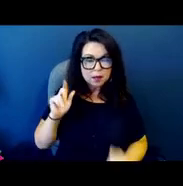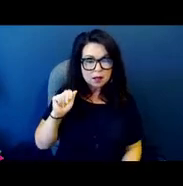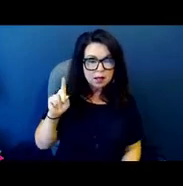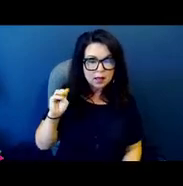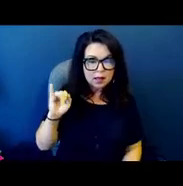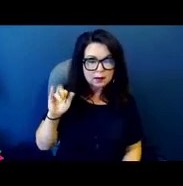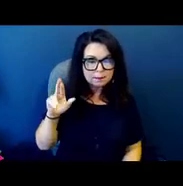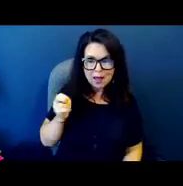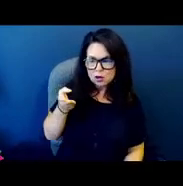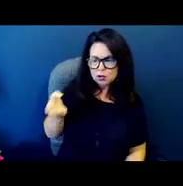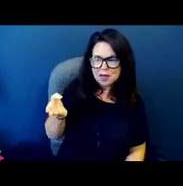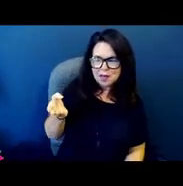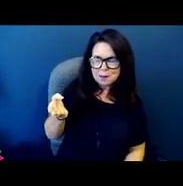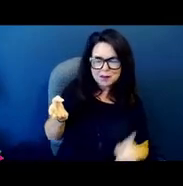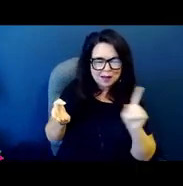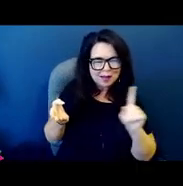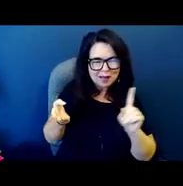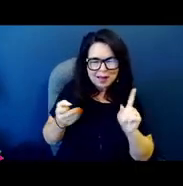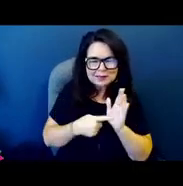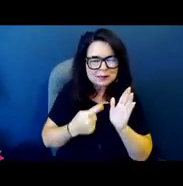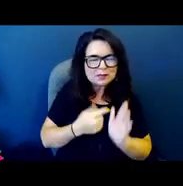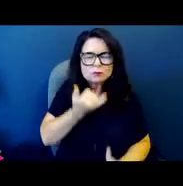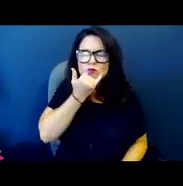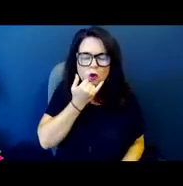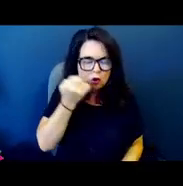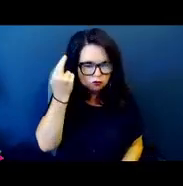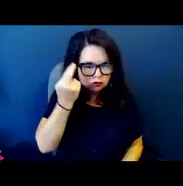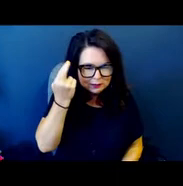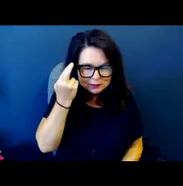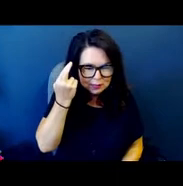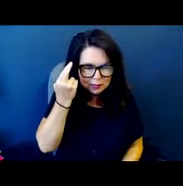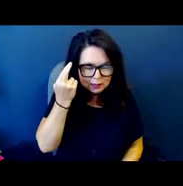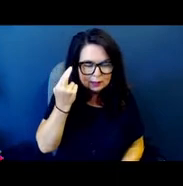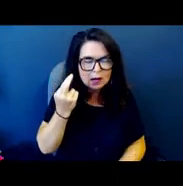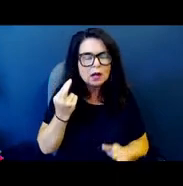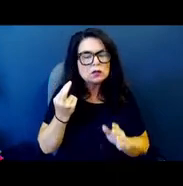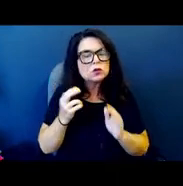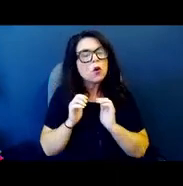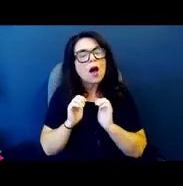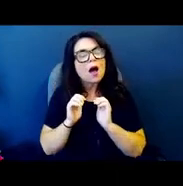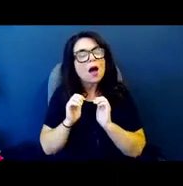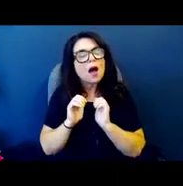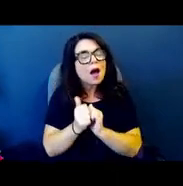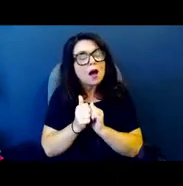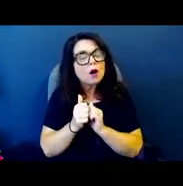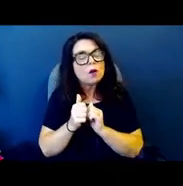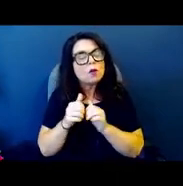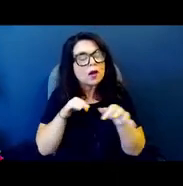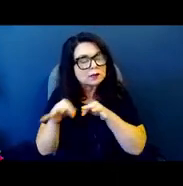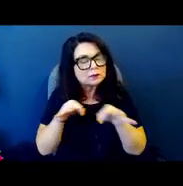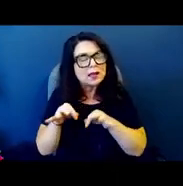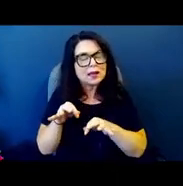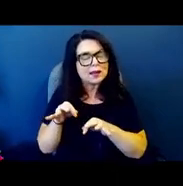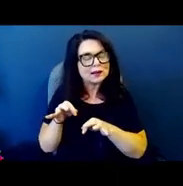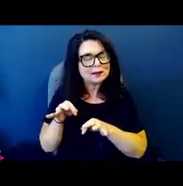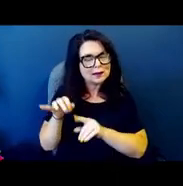the wrong thing. And when I say that, I mean, like, I shouldn't be, you